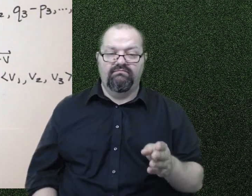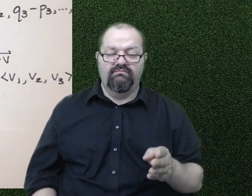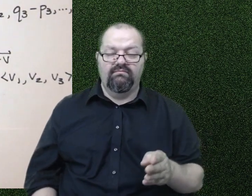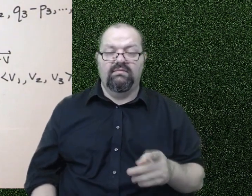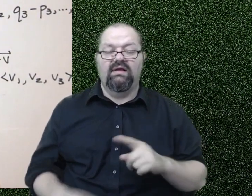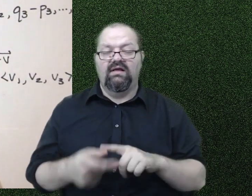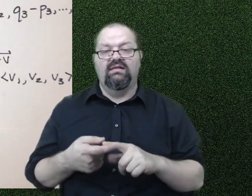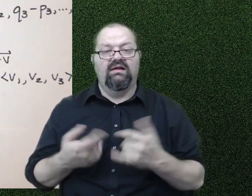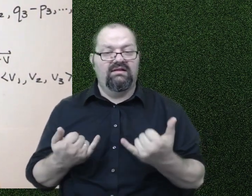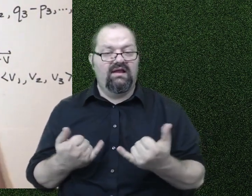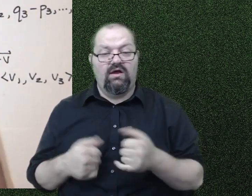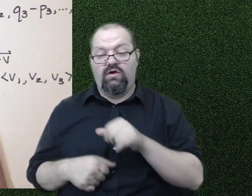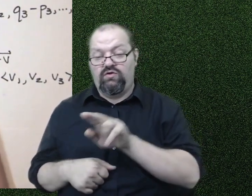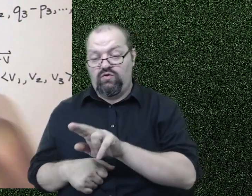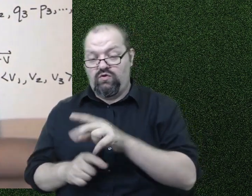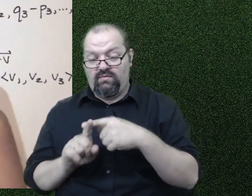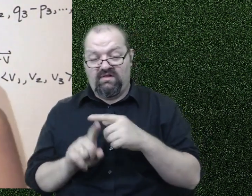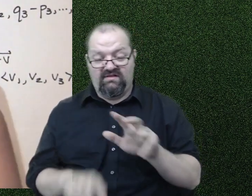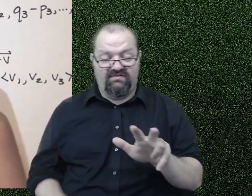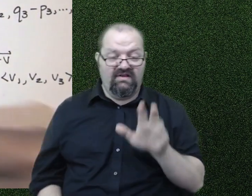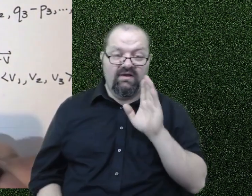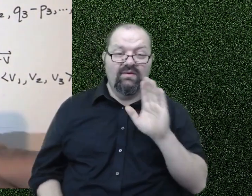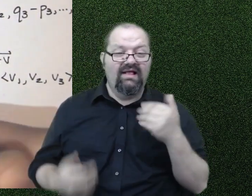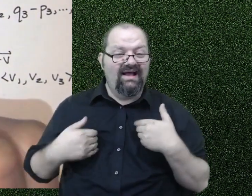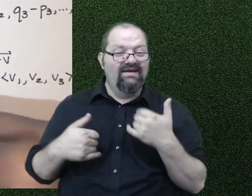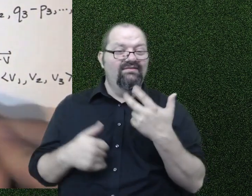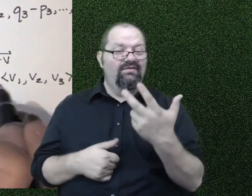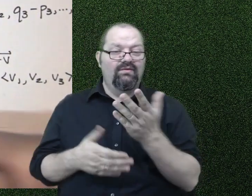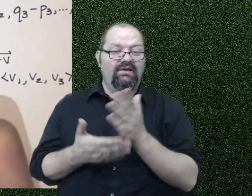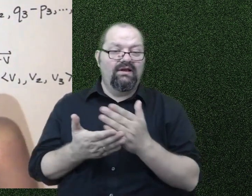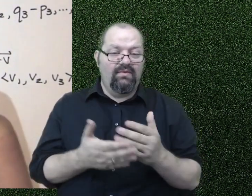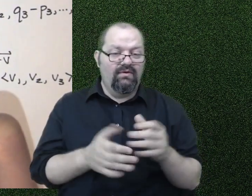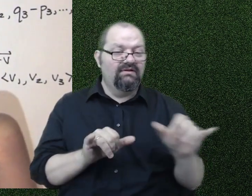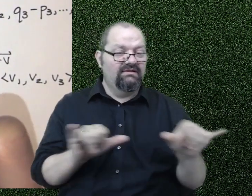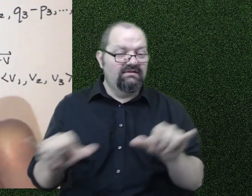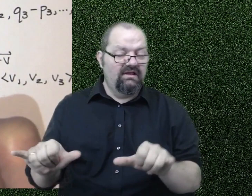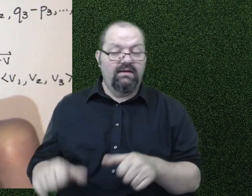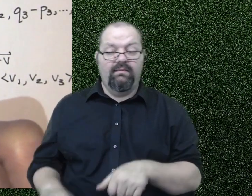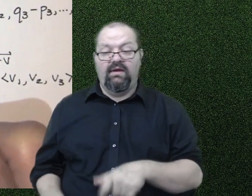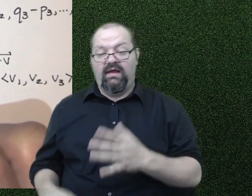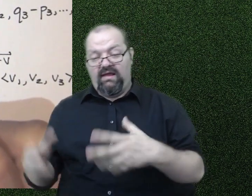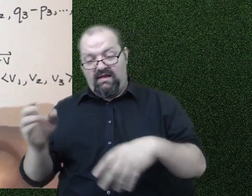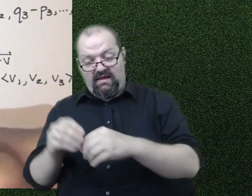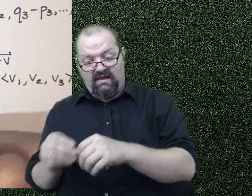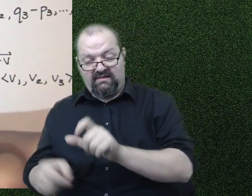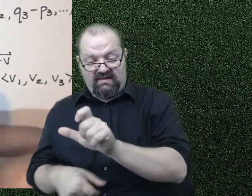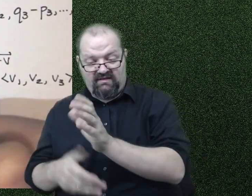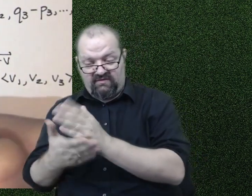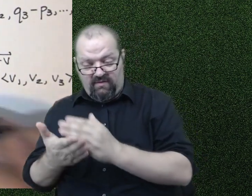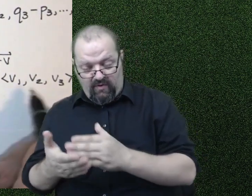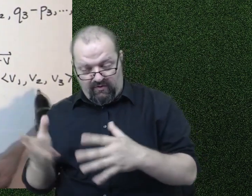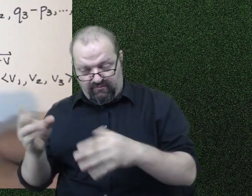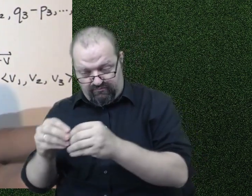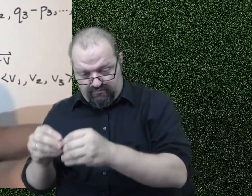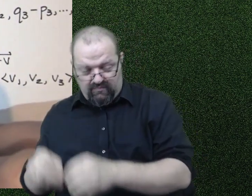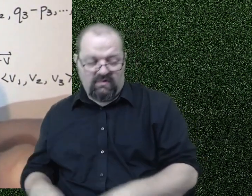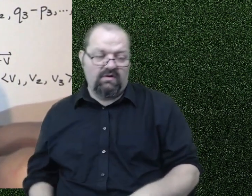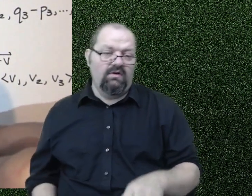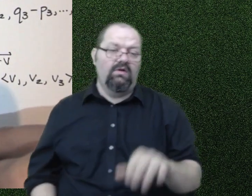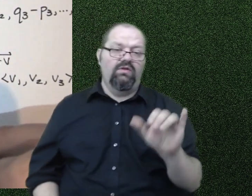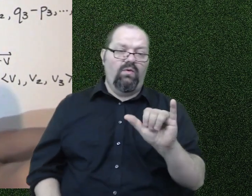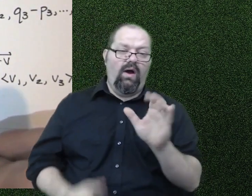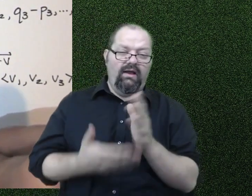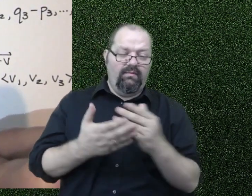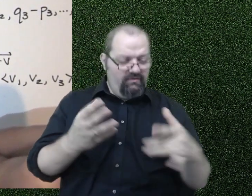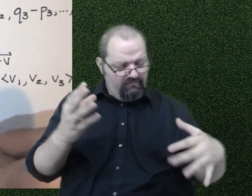And then U plus V will have 3 components too. Add the X components together. Add the Y components